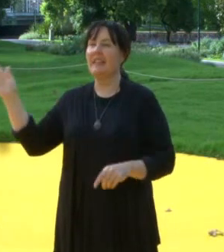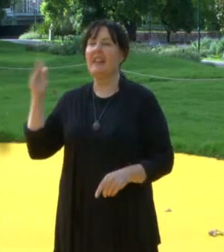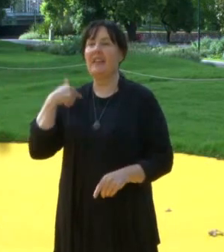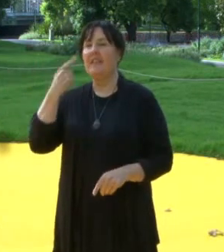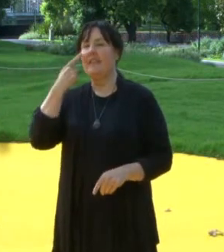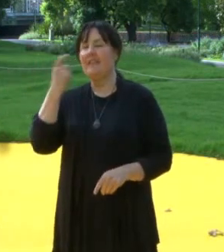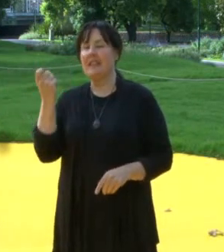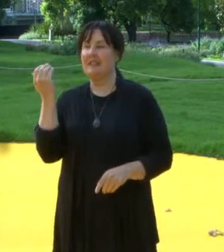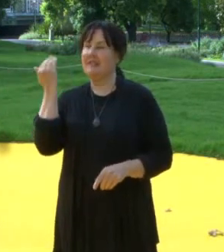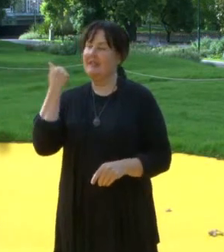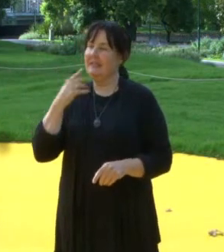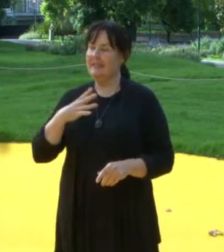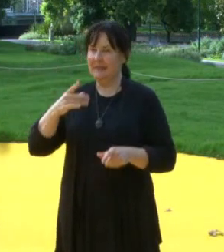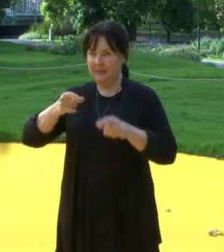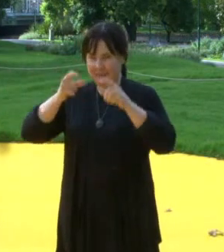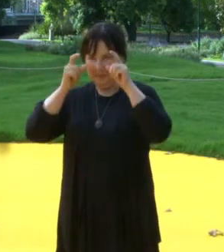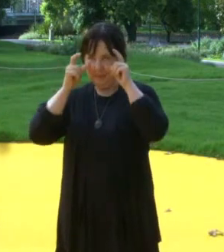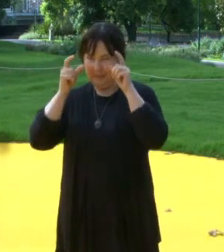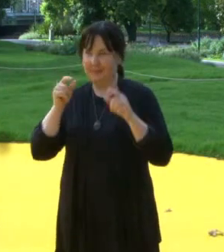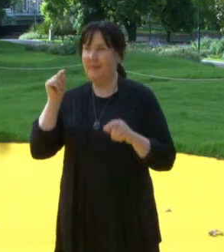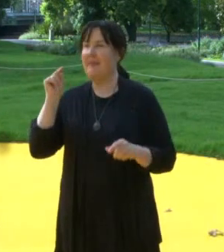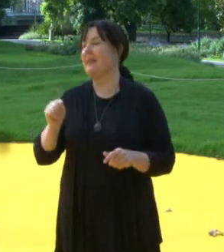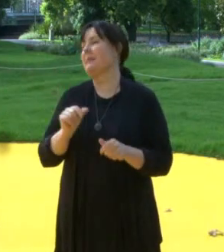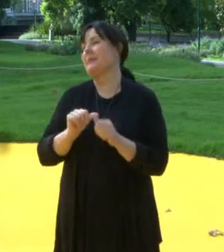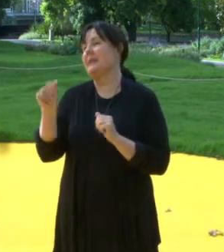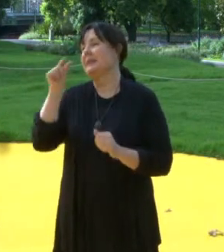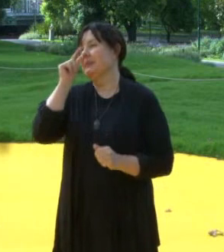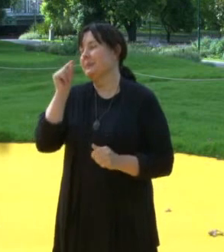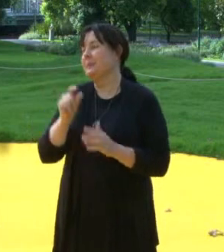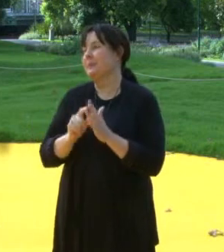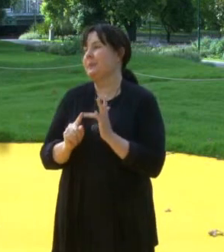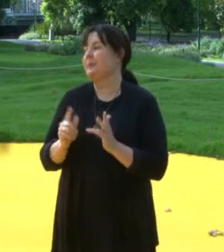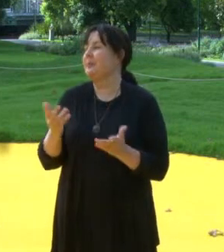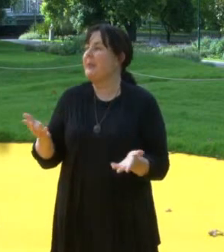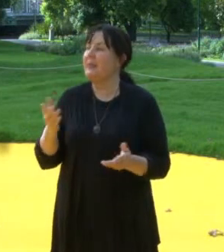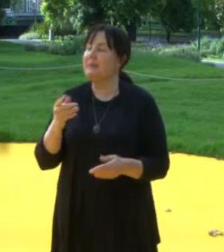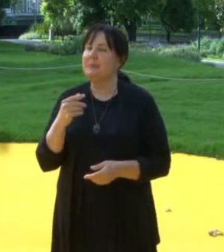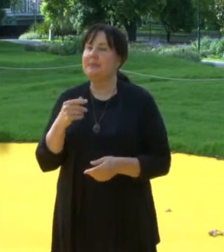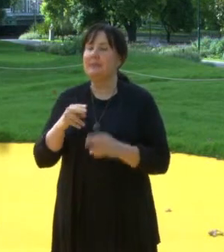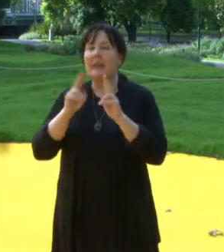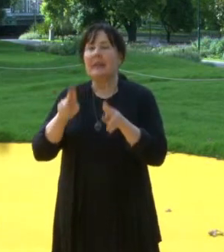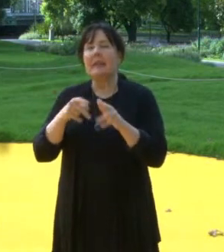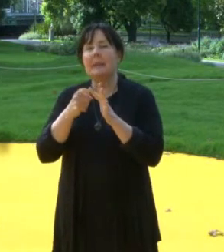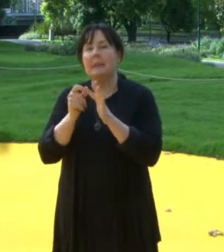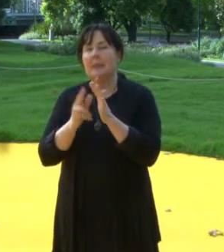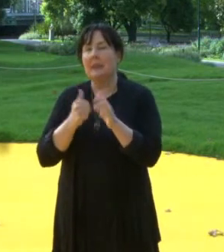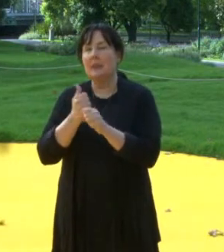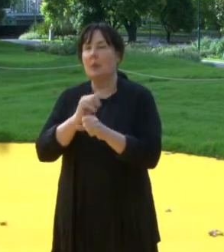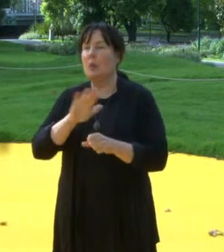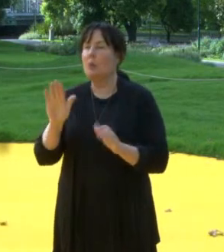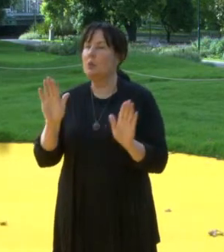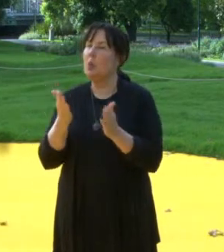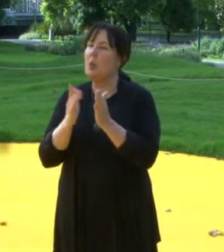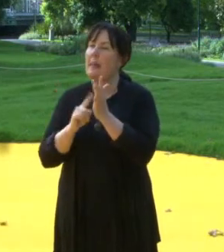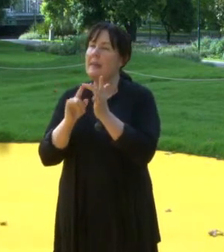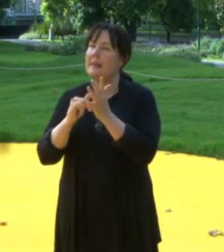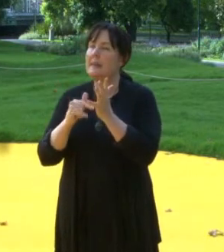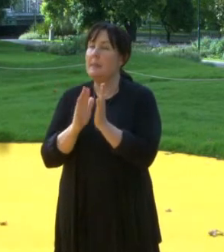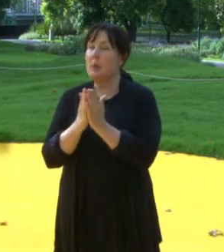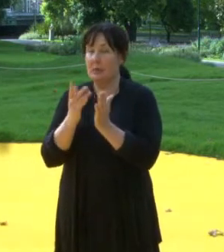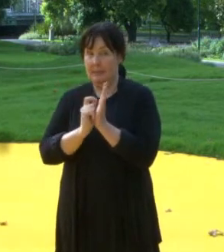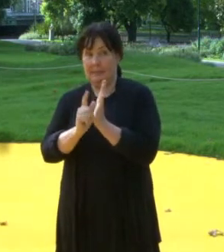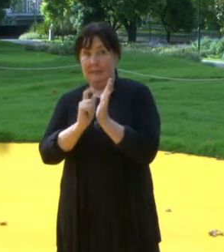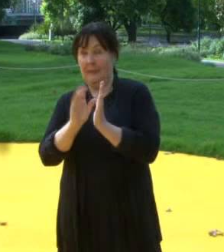I need glasses. So this is the best I could do. But listen, housekeeping. All the shortlisted books here are for sale from